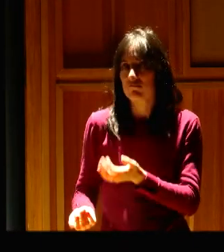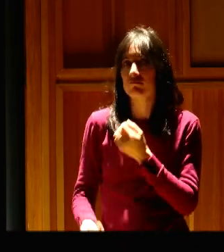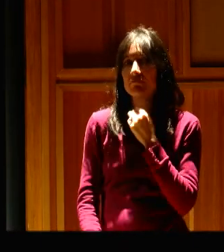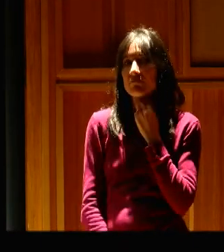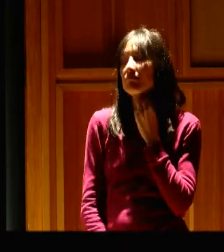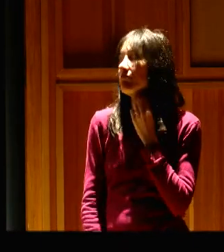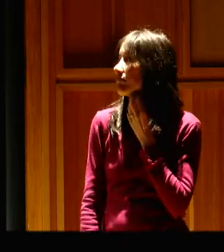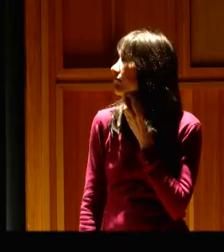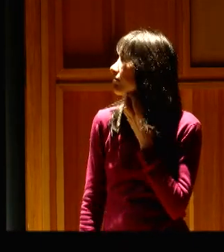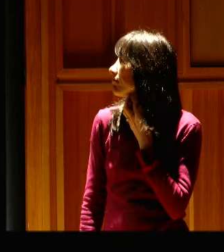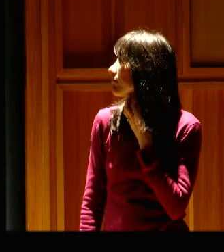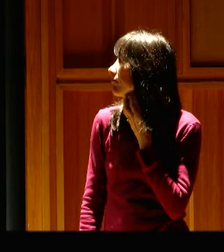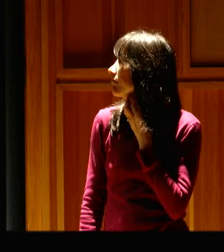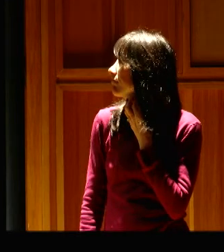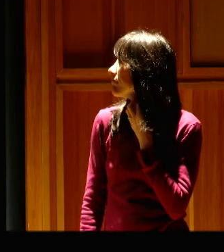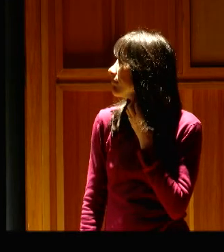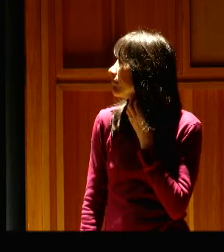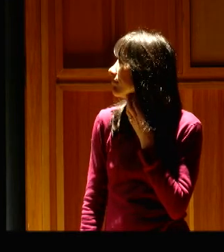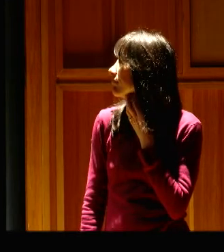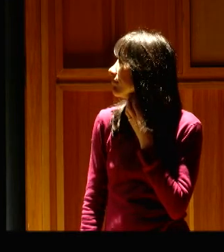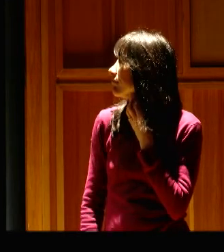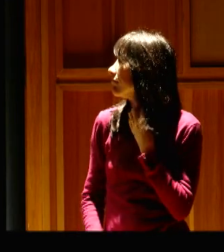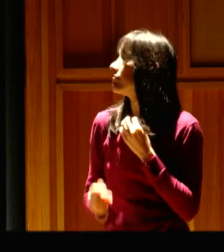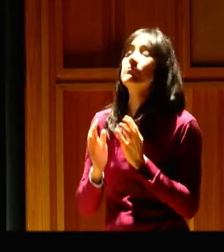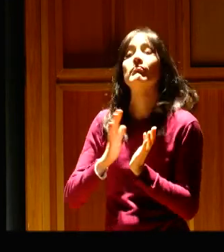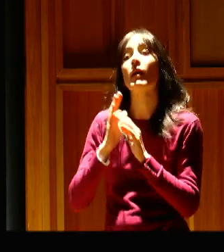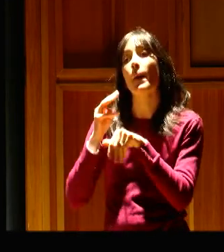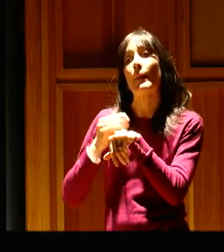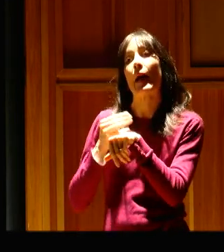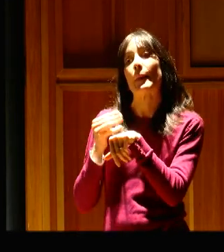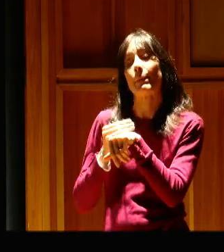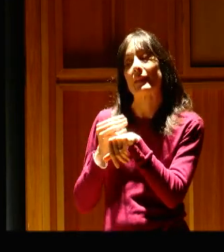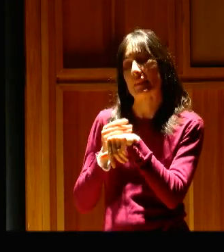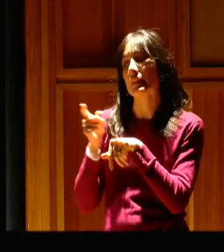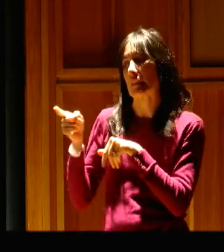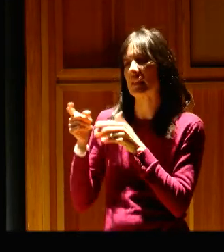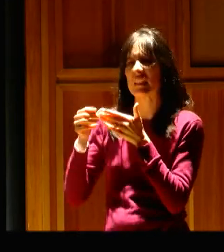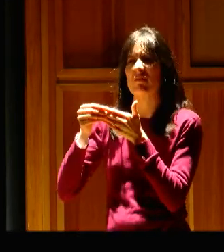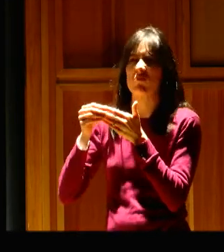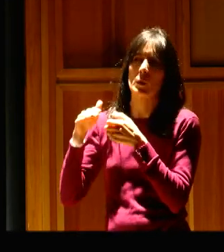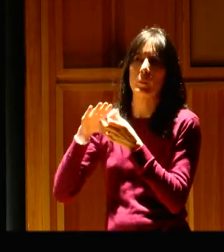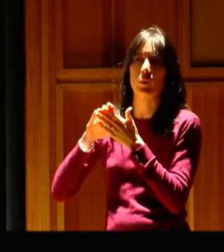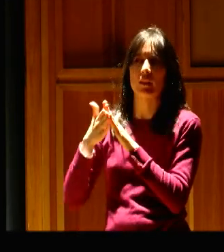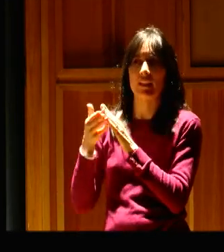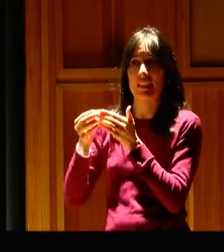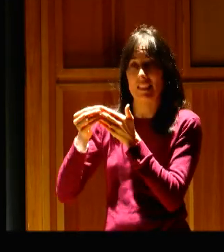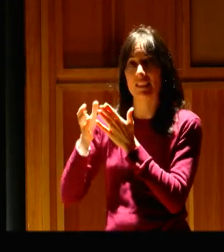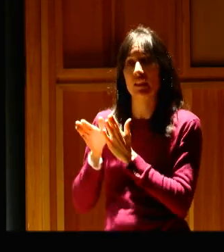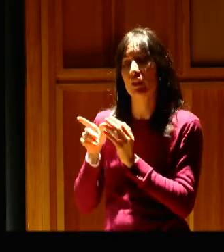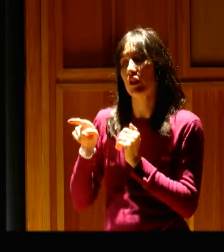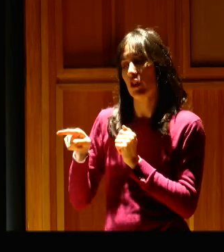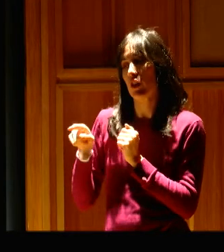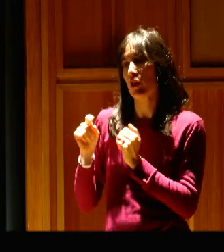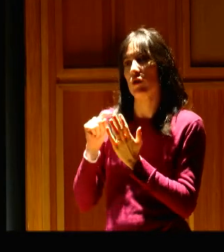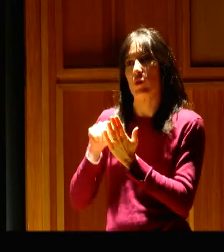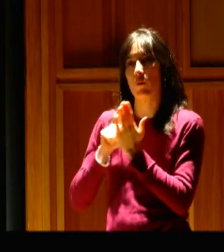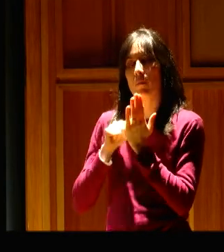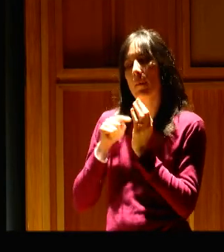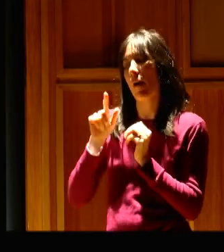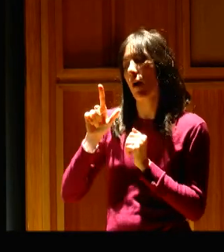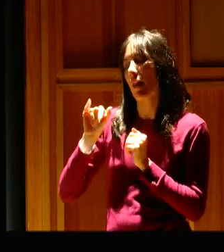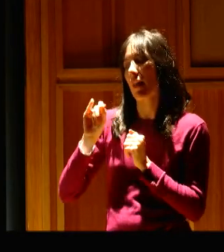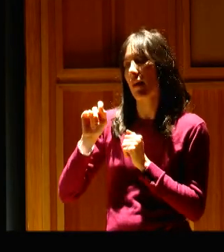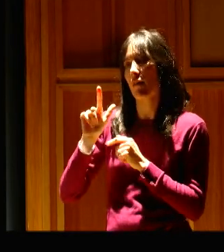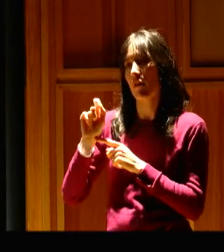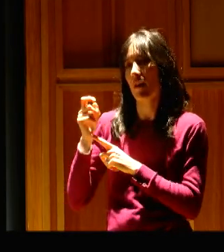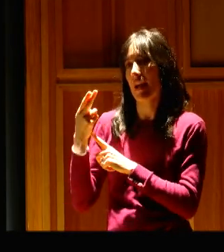In Miami, community advocate and PhD candidate Keelan Ashad Bishop showed me how Little Haiti was being